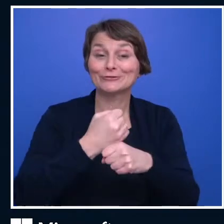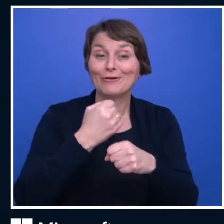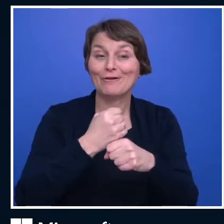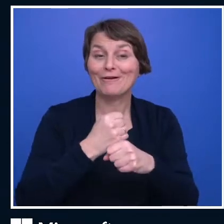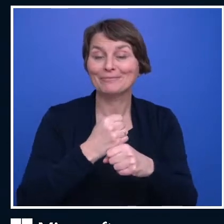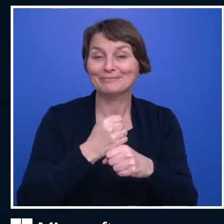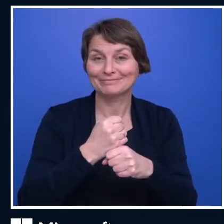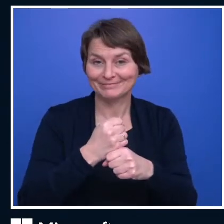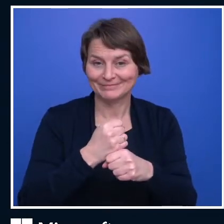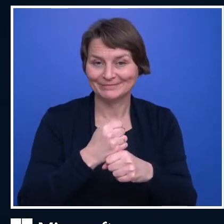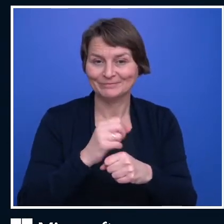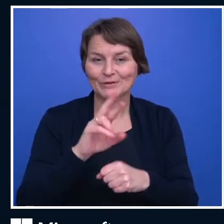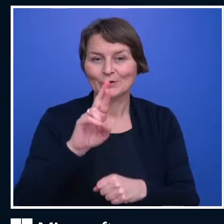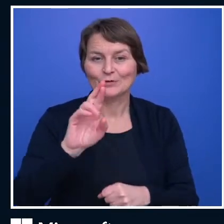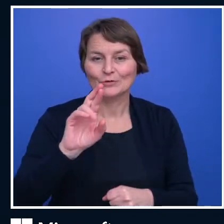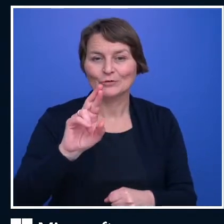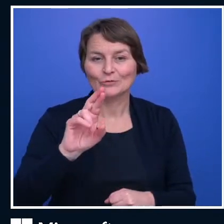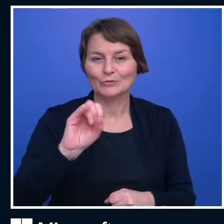think